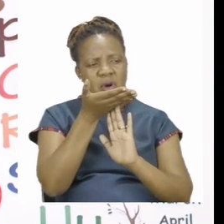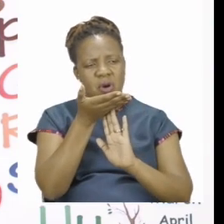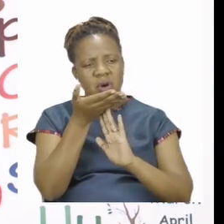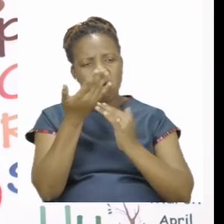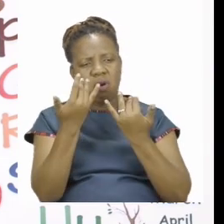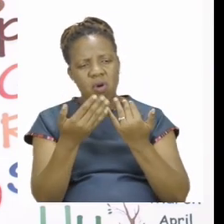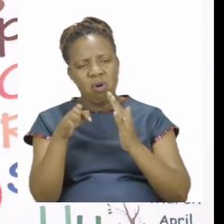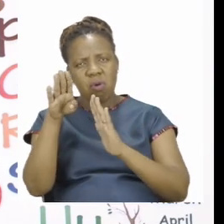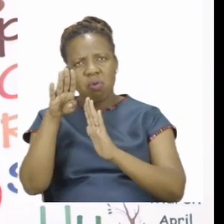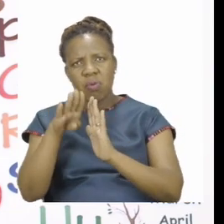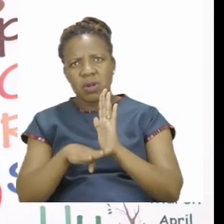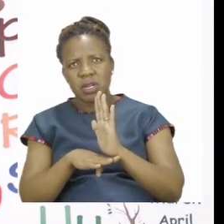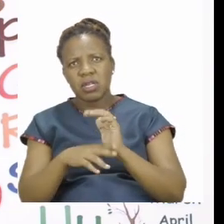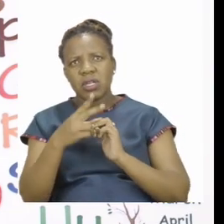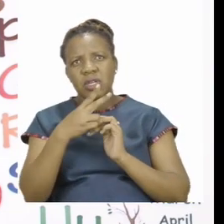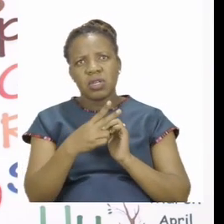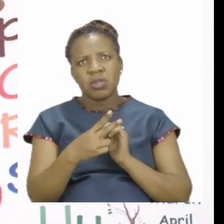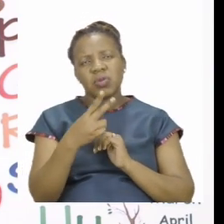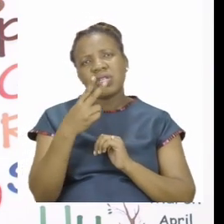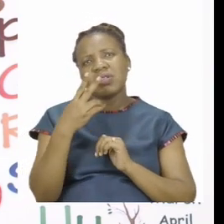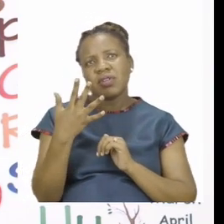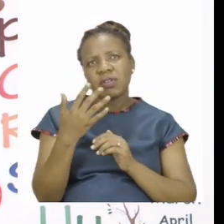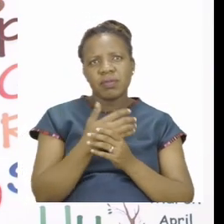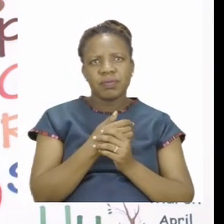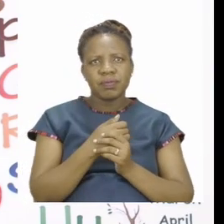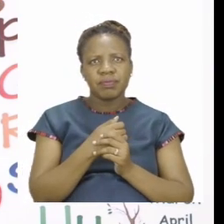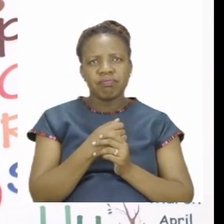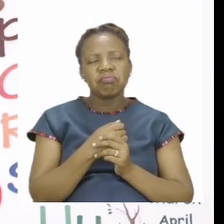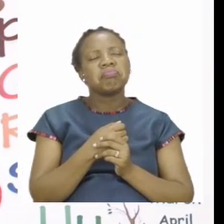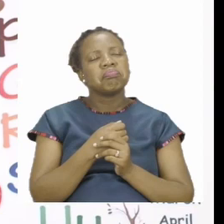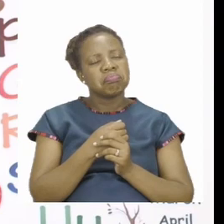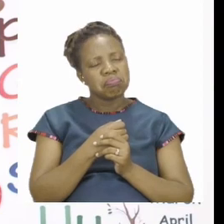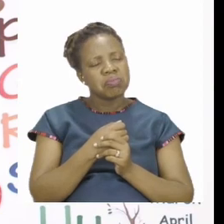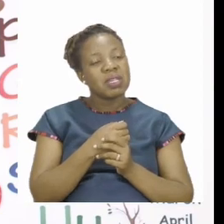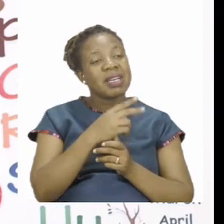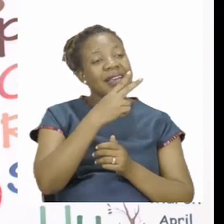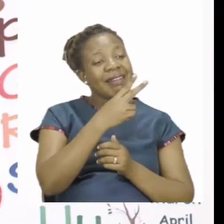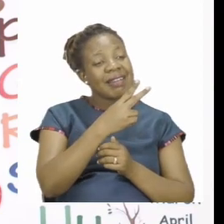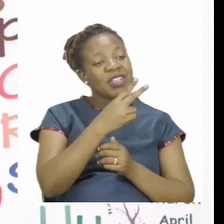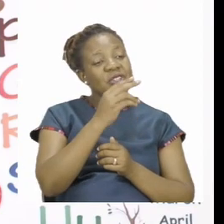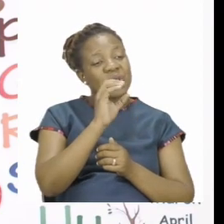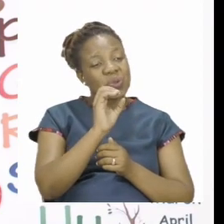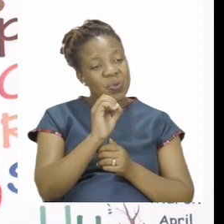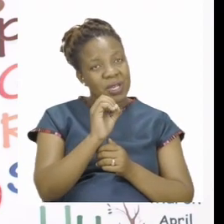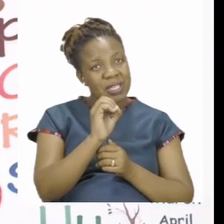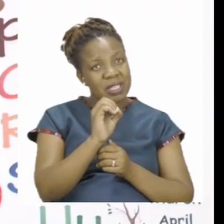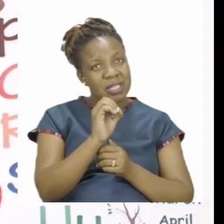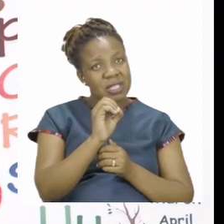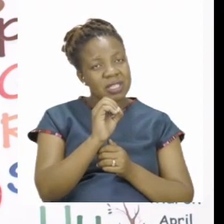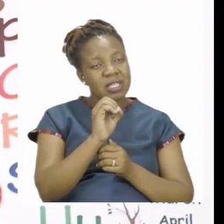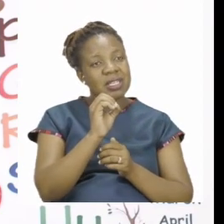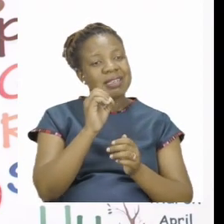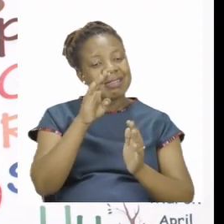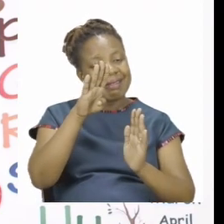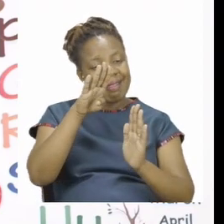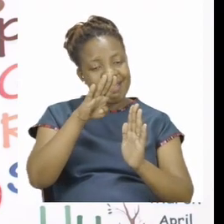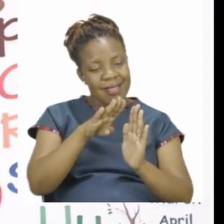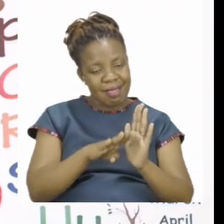of subtracting, it looks like 20 is smaller than 25. So we use the